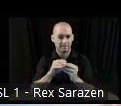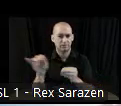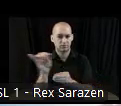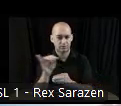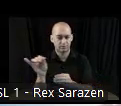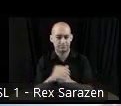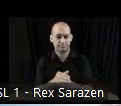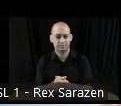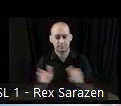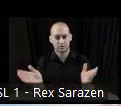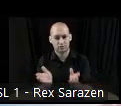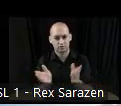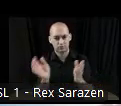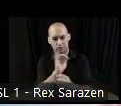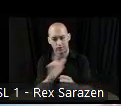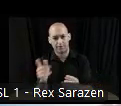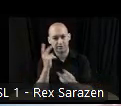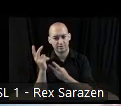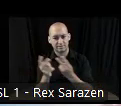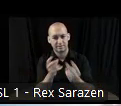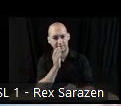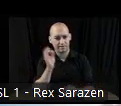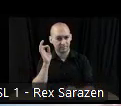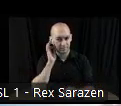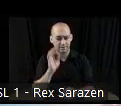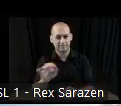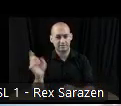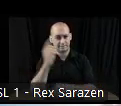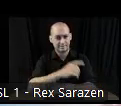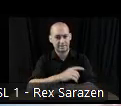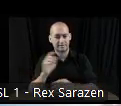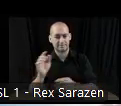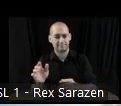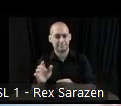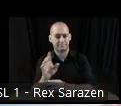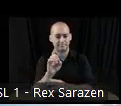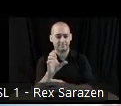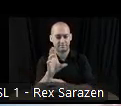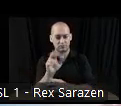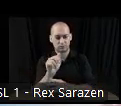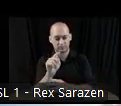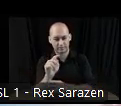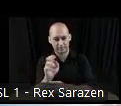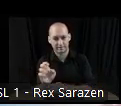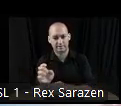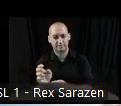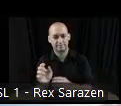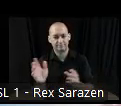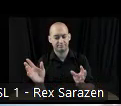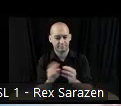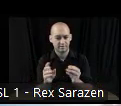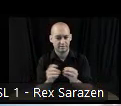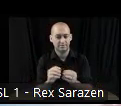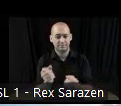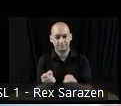the Native American Day in September. It's a great event. A lot of state departments and agencies will be in